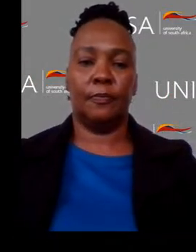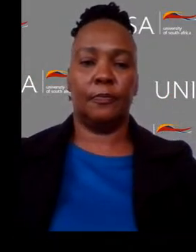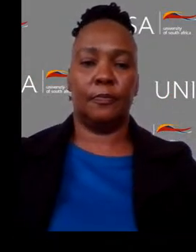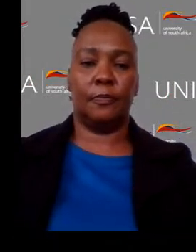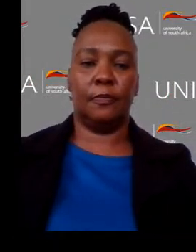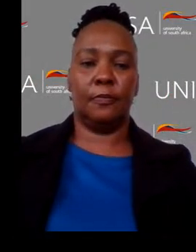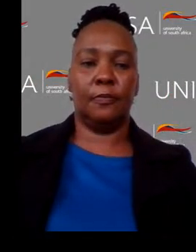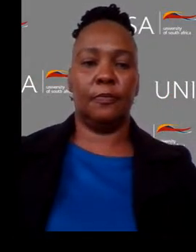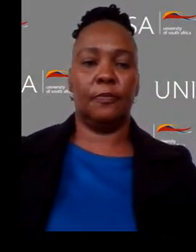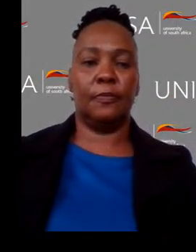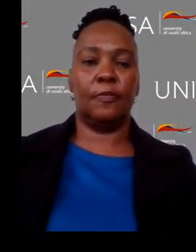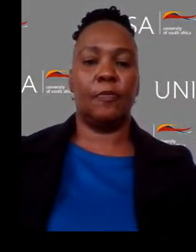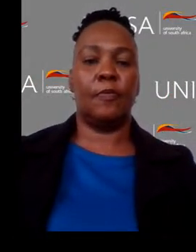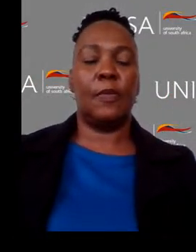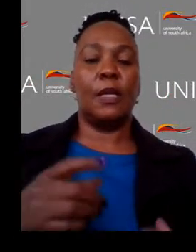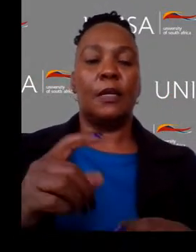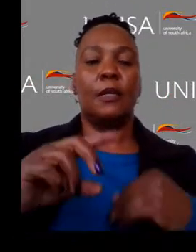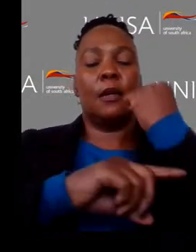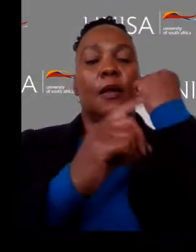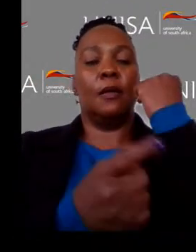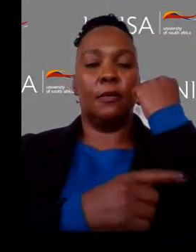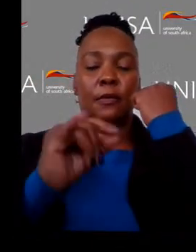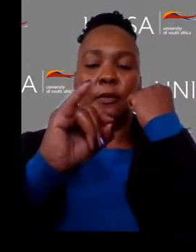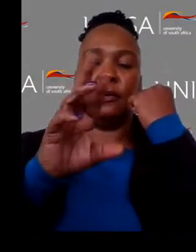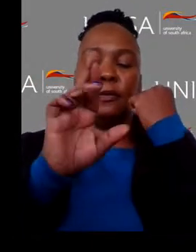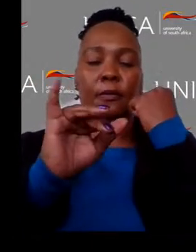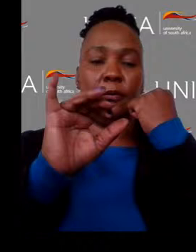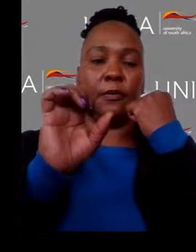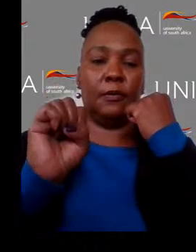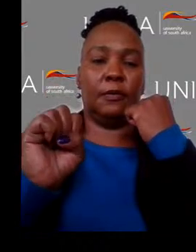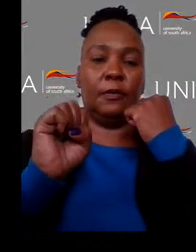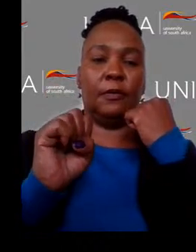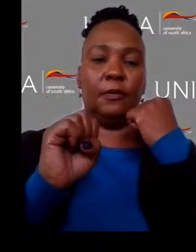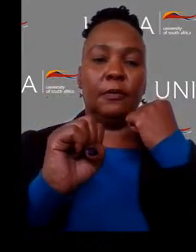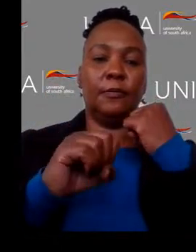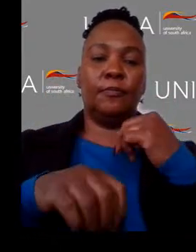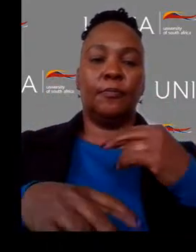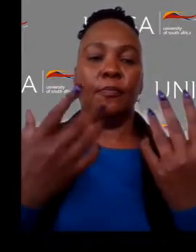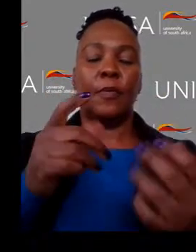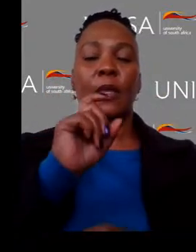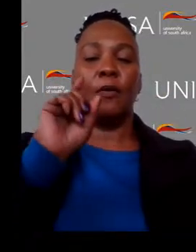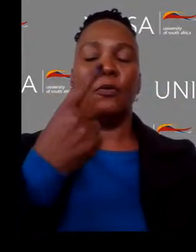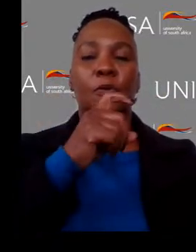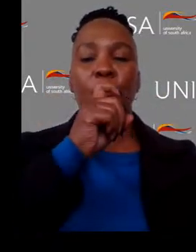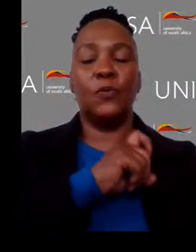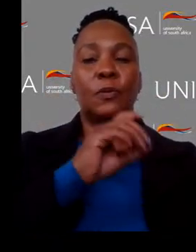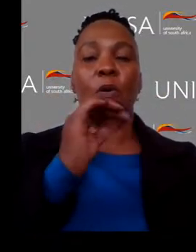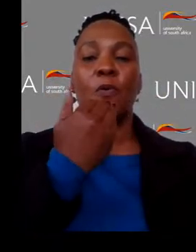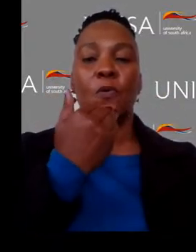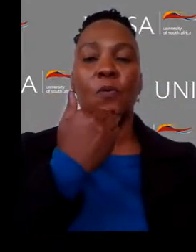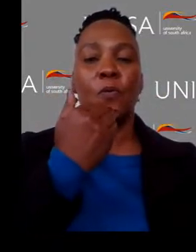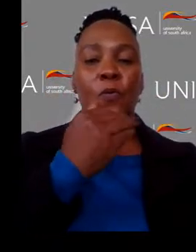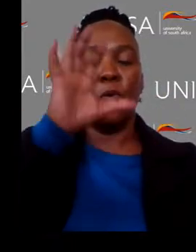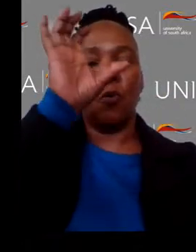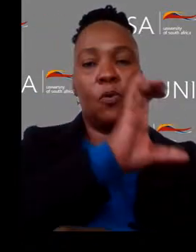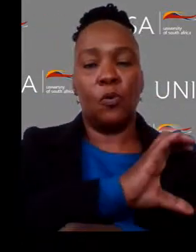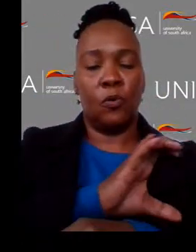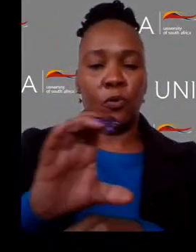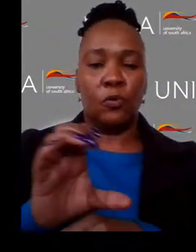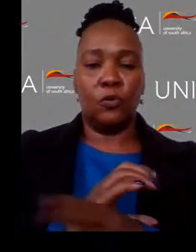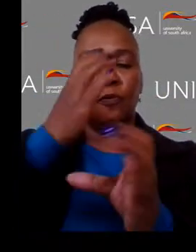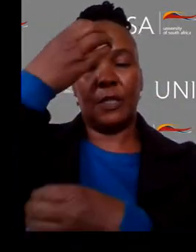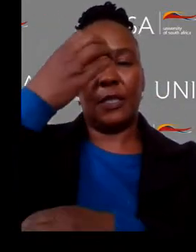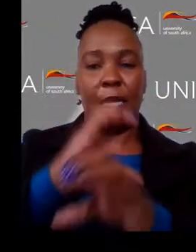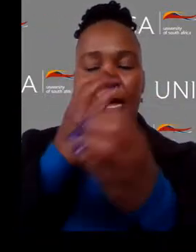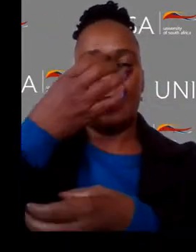That brings us to the last invigilation. So currently this is only used by the College of Science, Engineering, Technology.